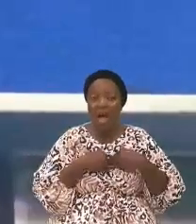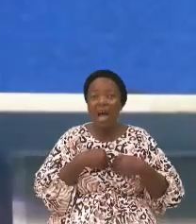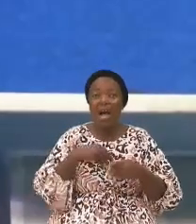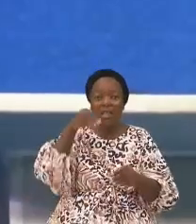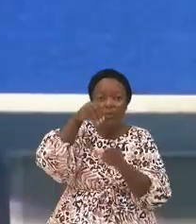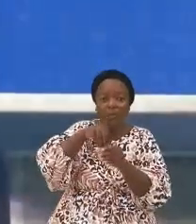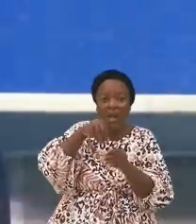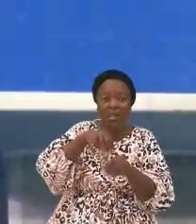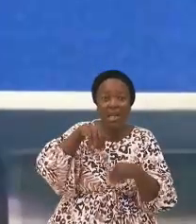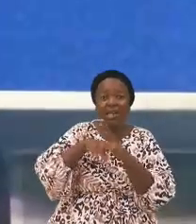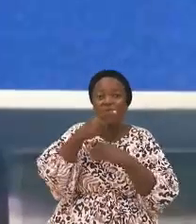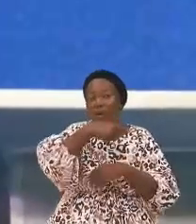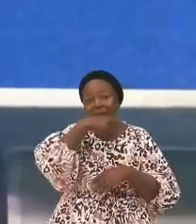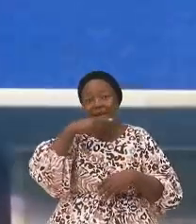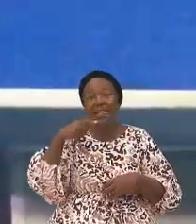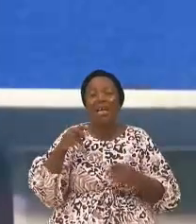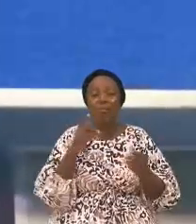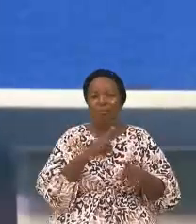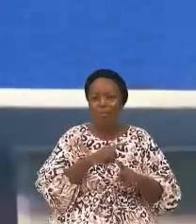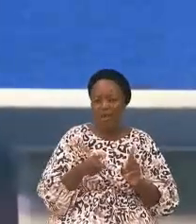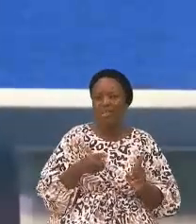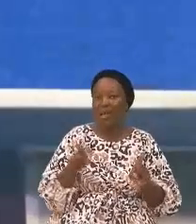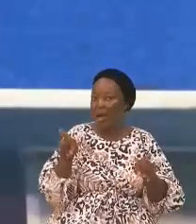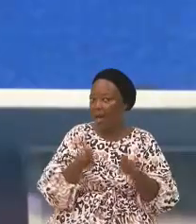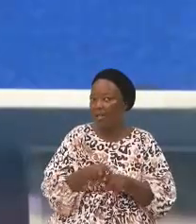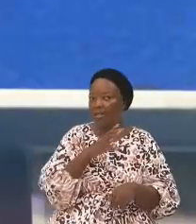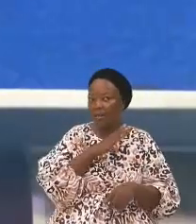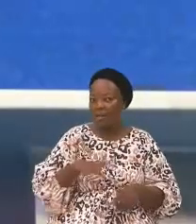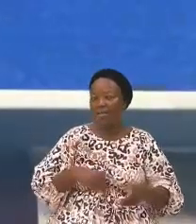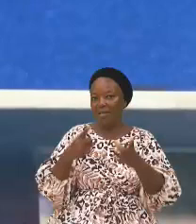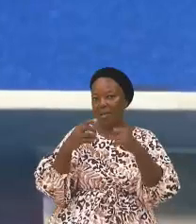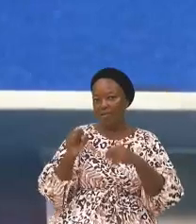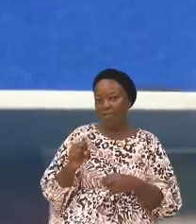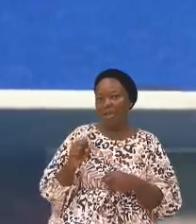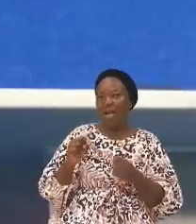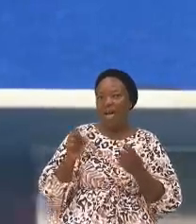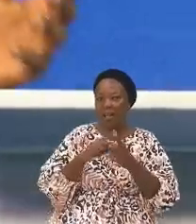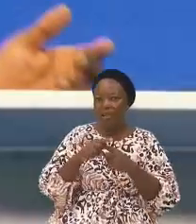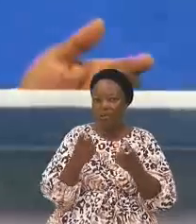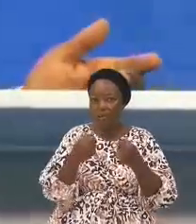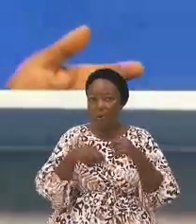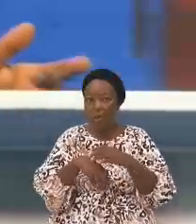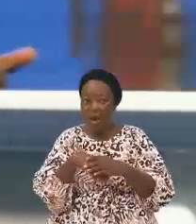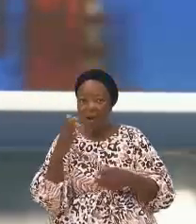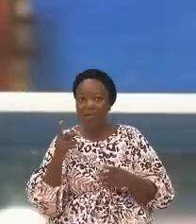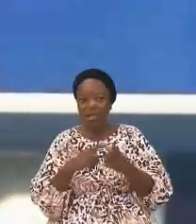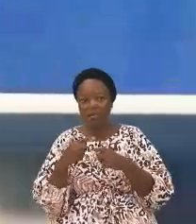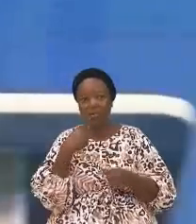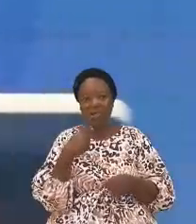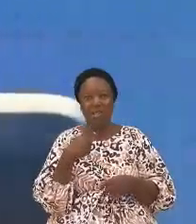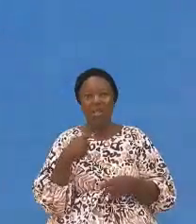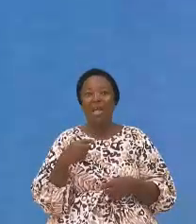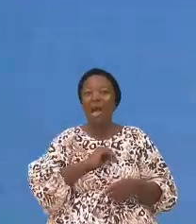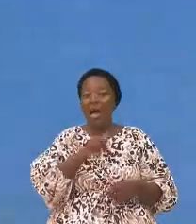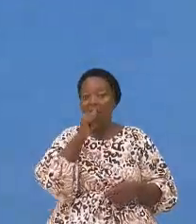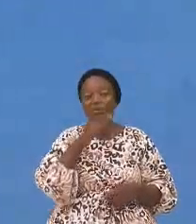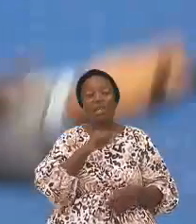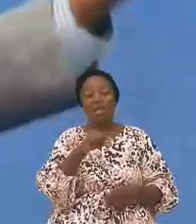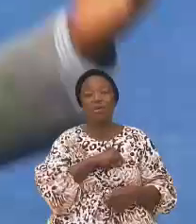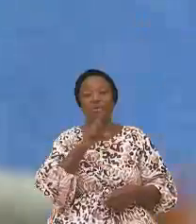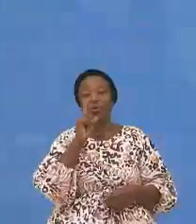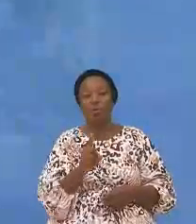the devil, Satan, the serpent has planted in your garden. But as Christ comes, and